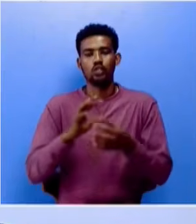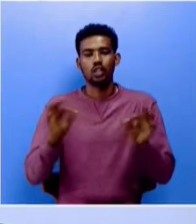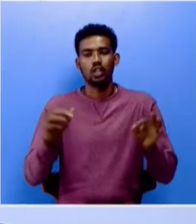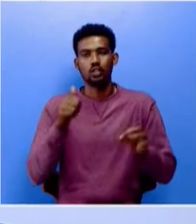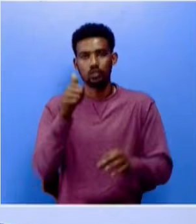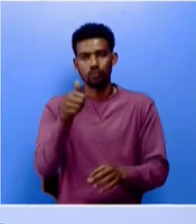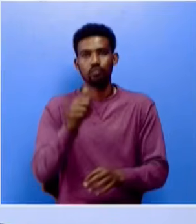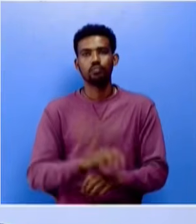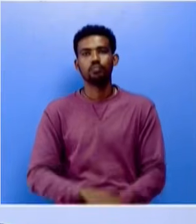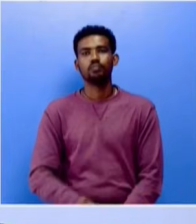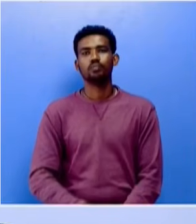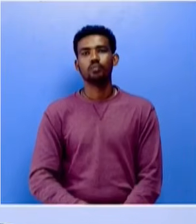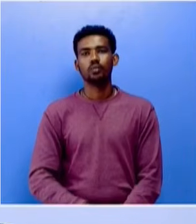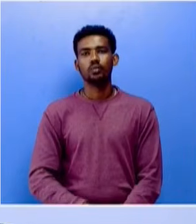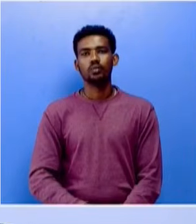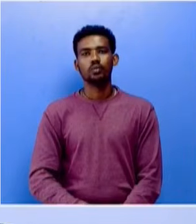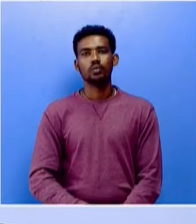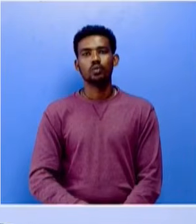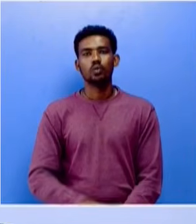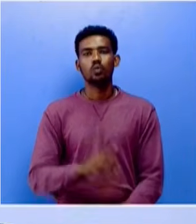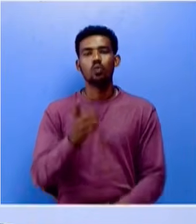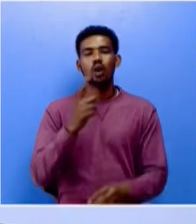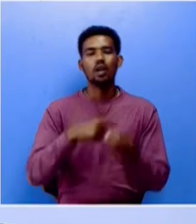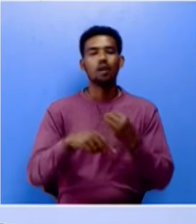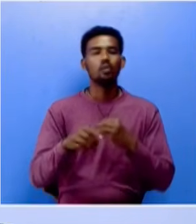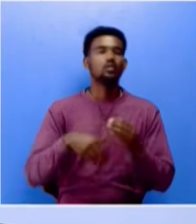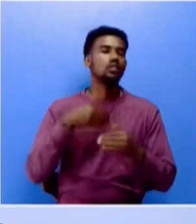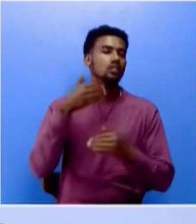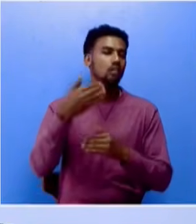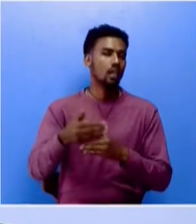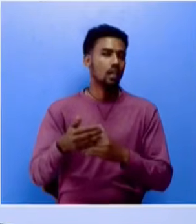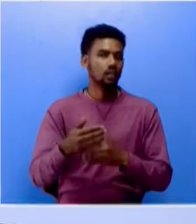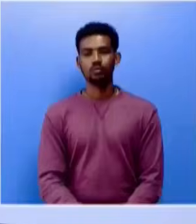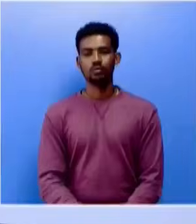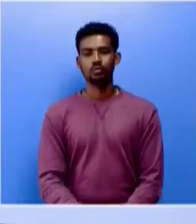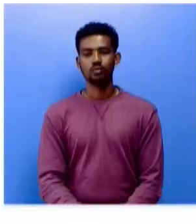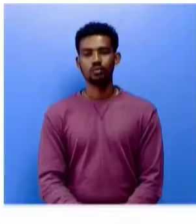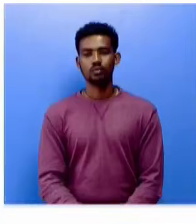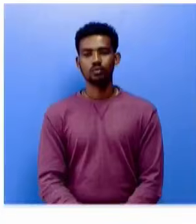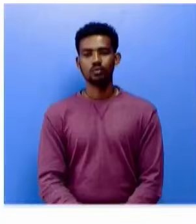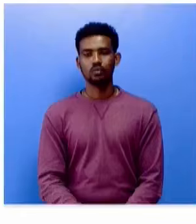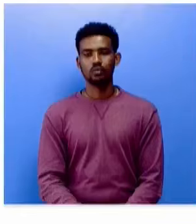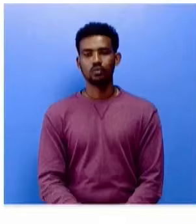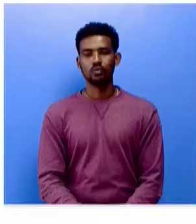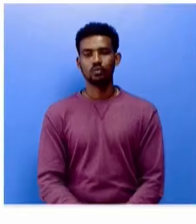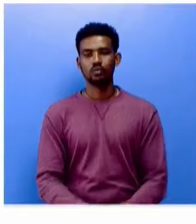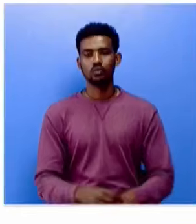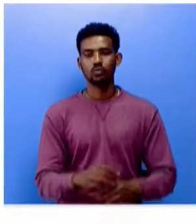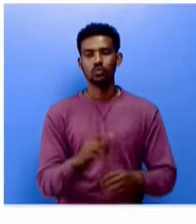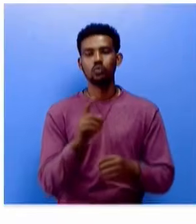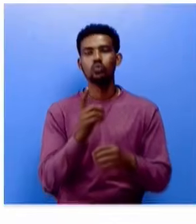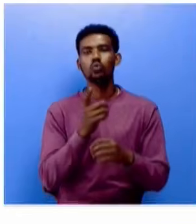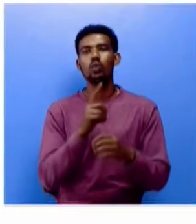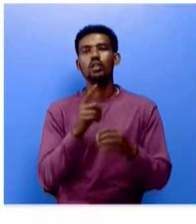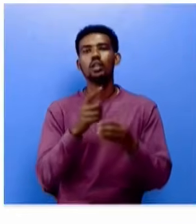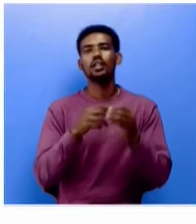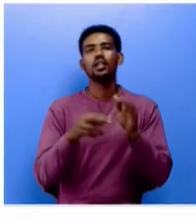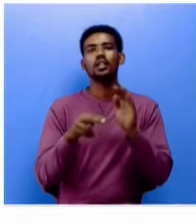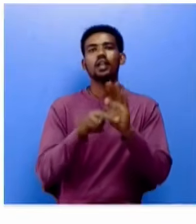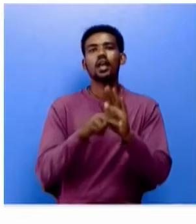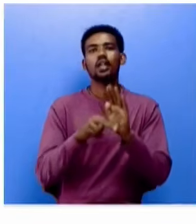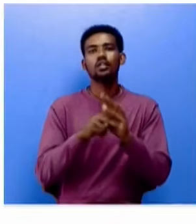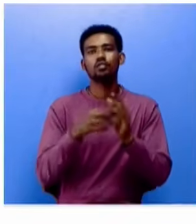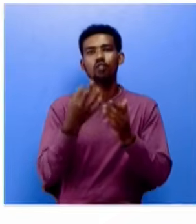Nice. What about the next point? What about in negative form?